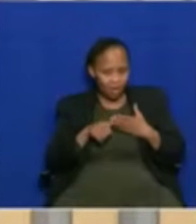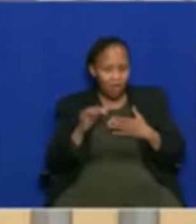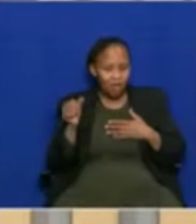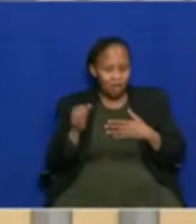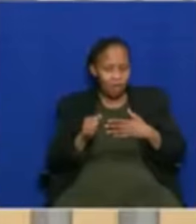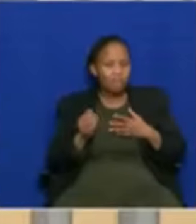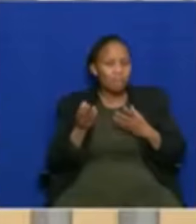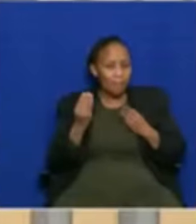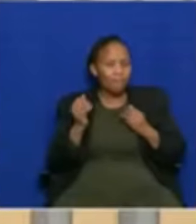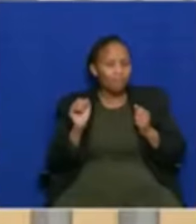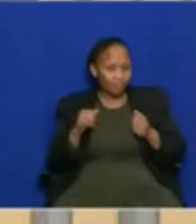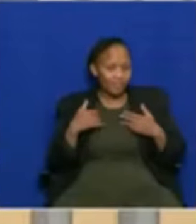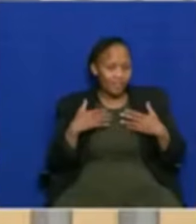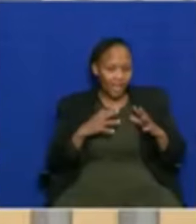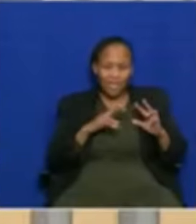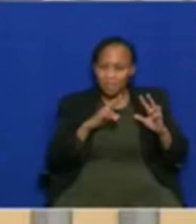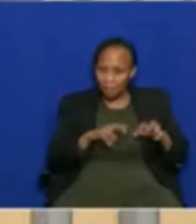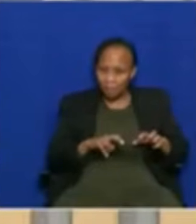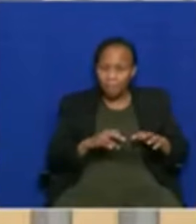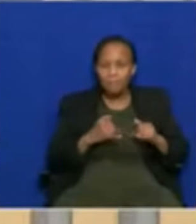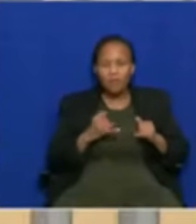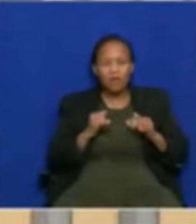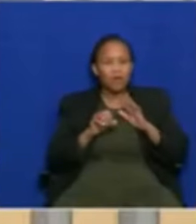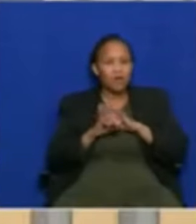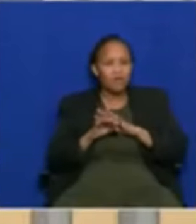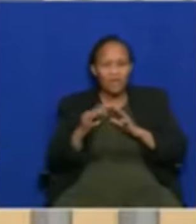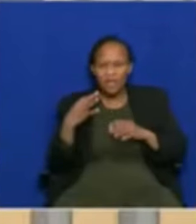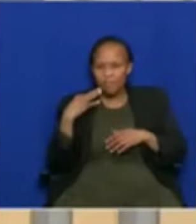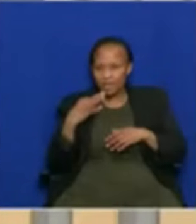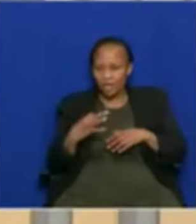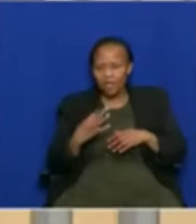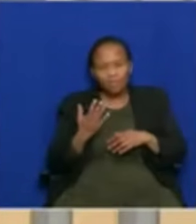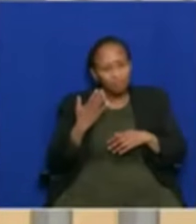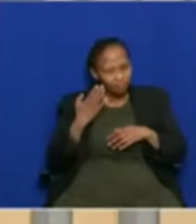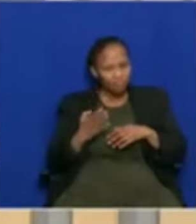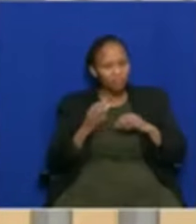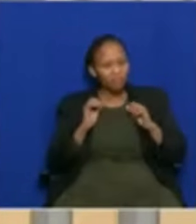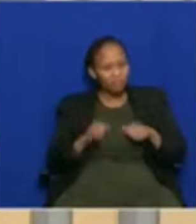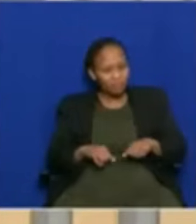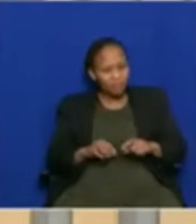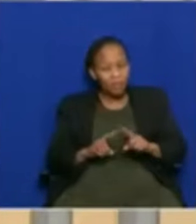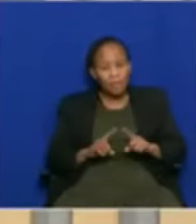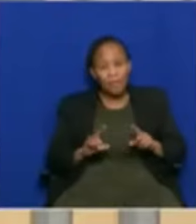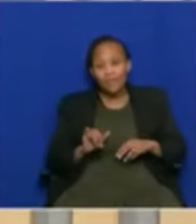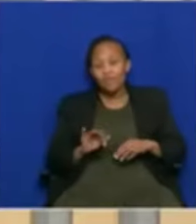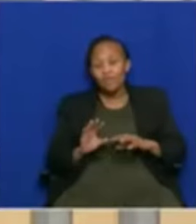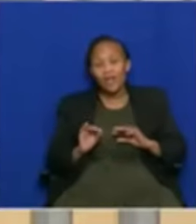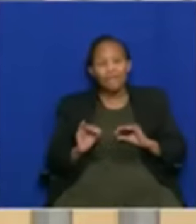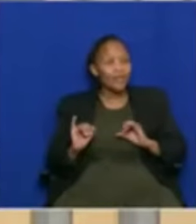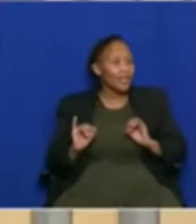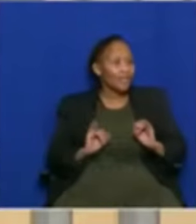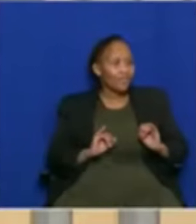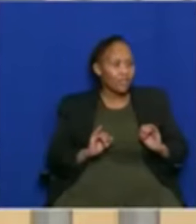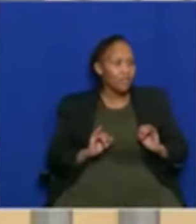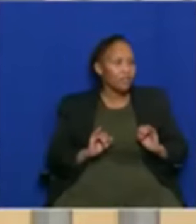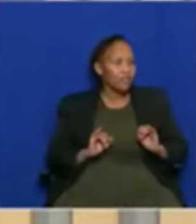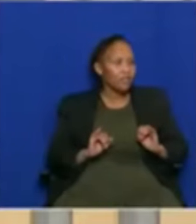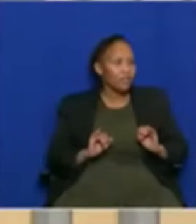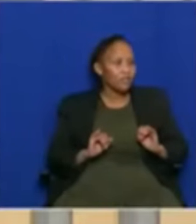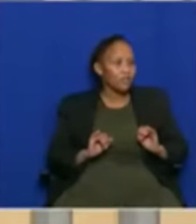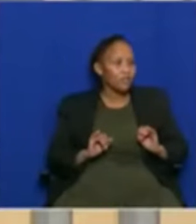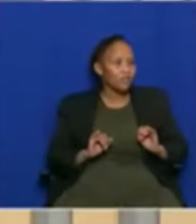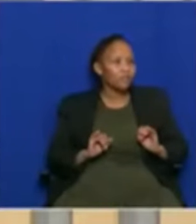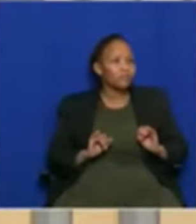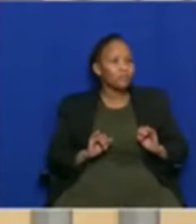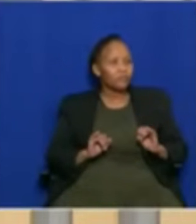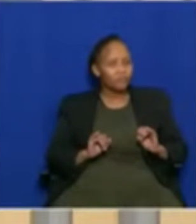according to the application, it's all there. And even though you have this letter of invitation to come, and this is what must be done